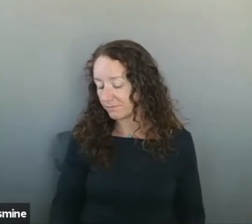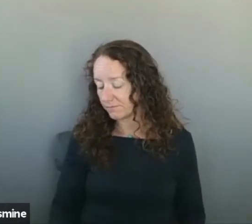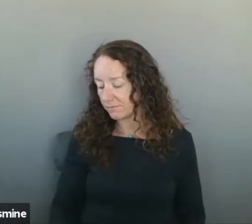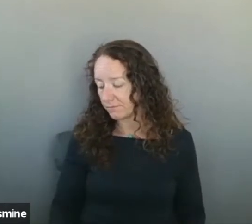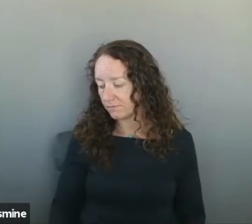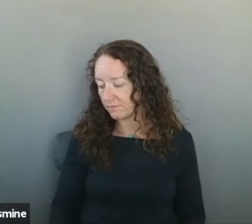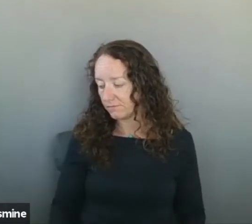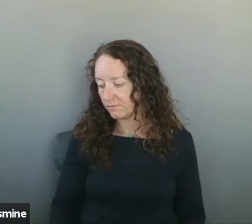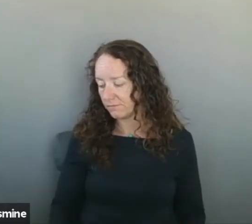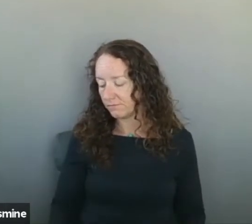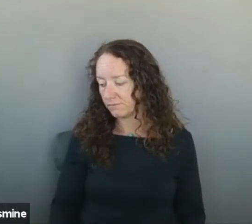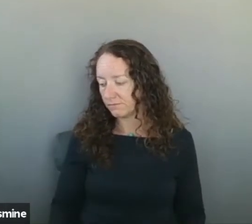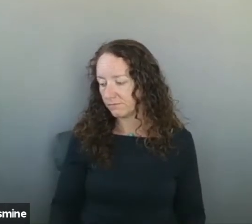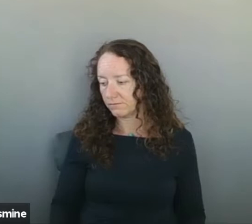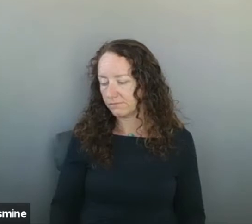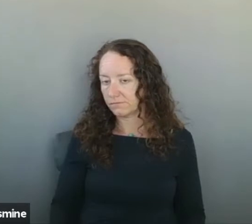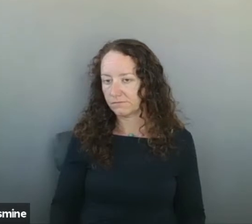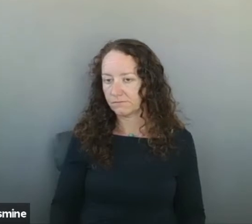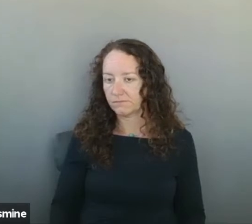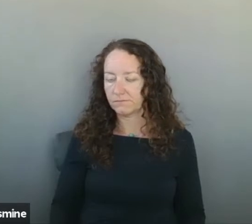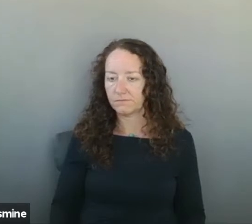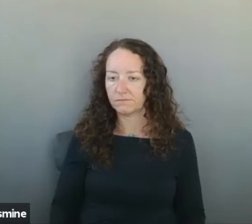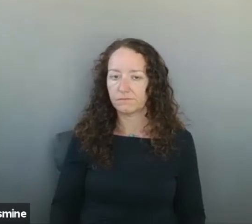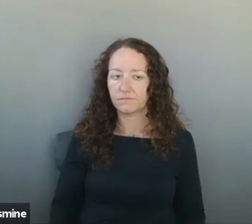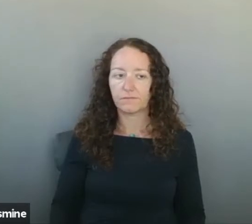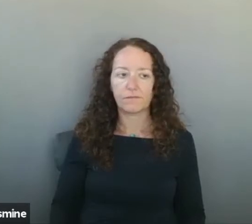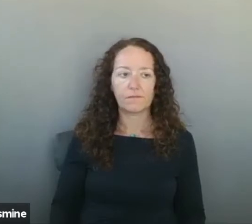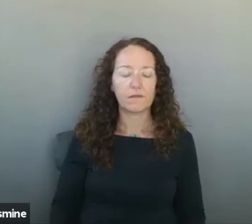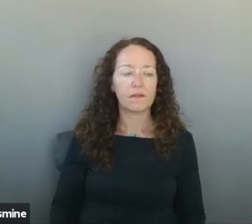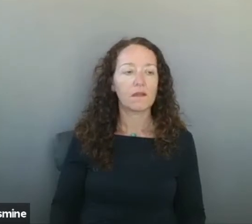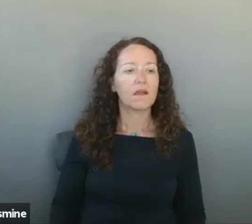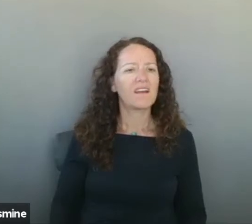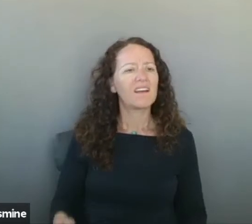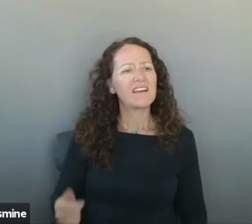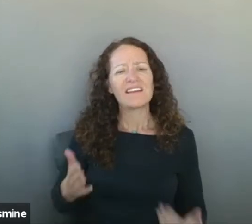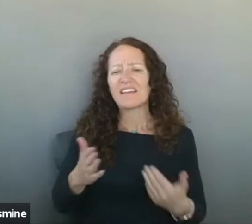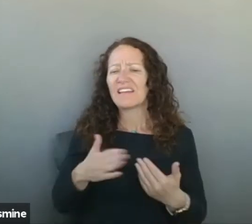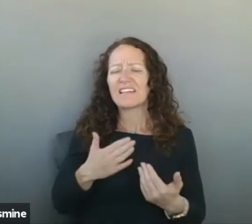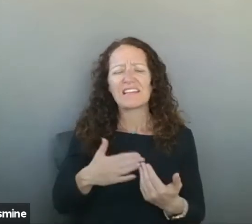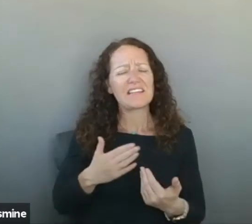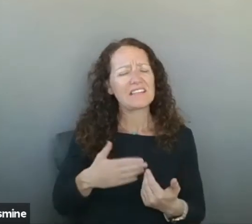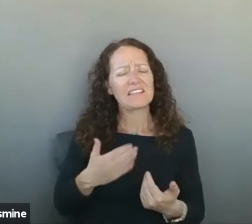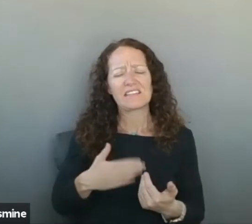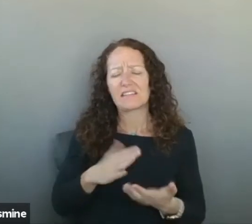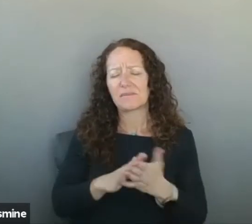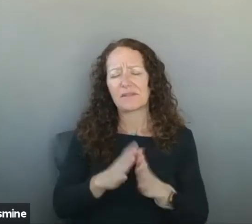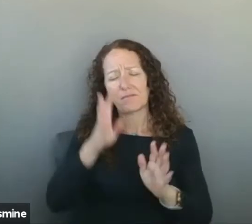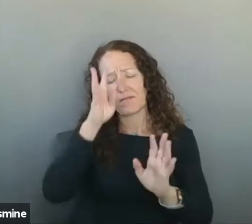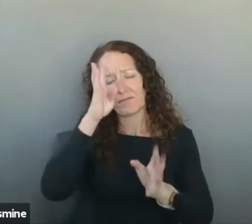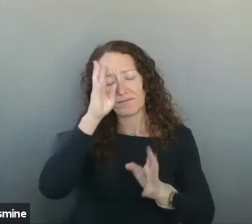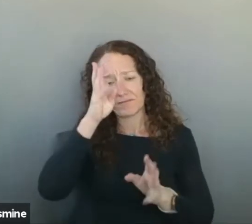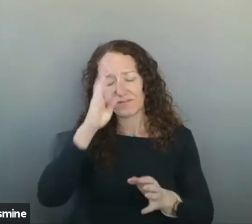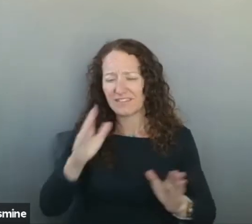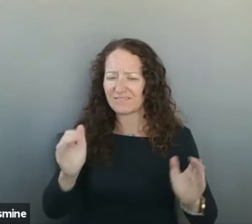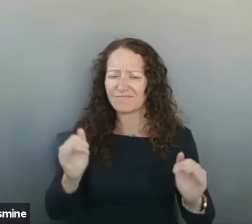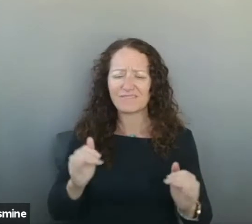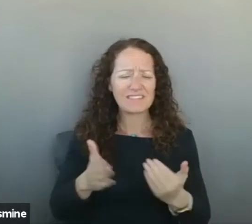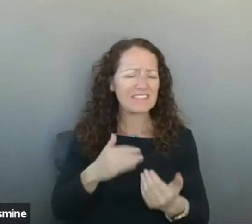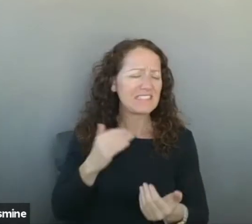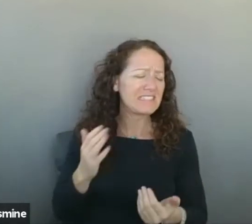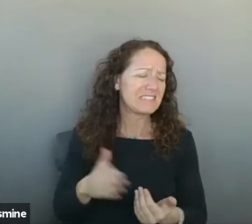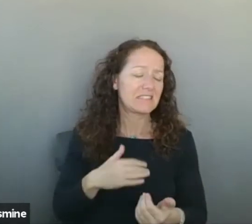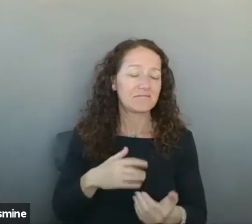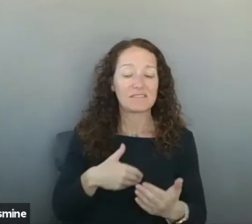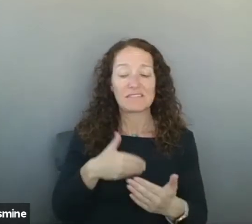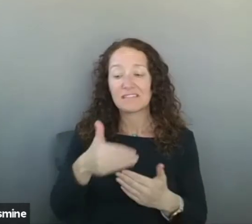point that the bar for being innovative is so low. Your organization might go out of business in the next 6 months.